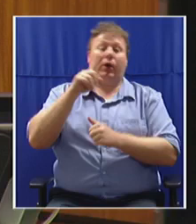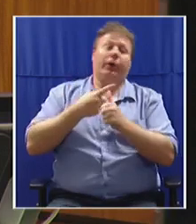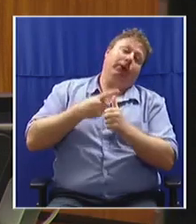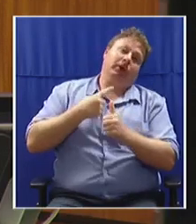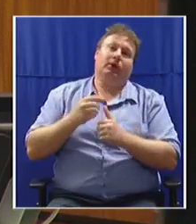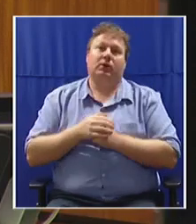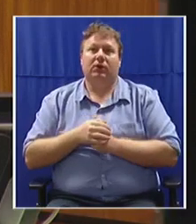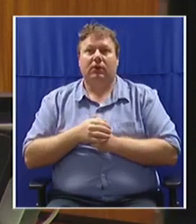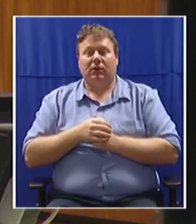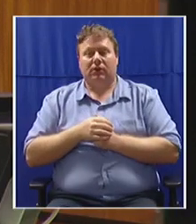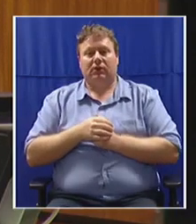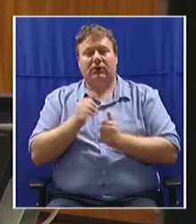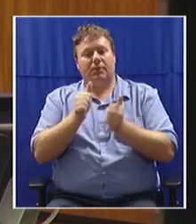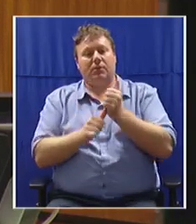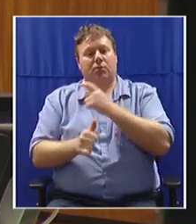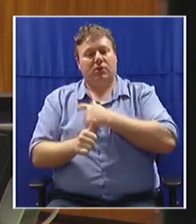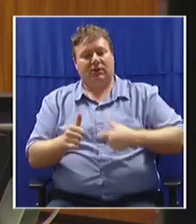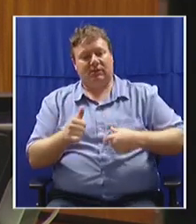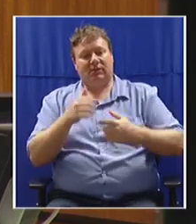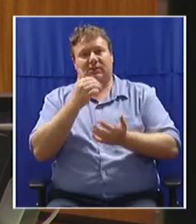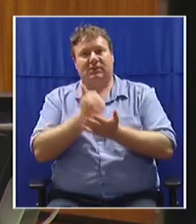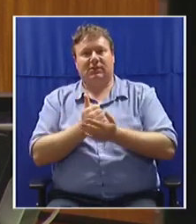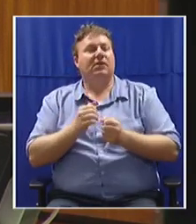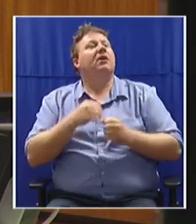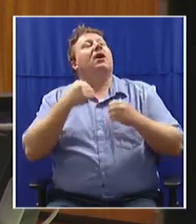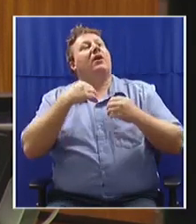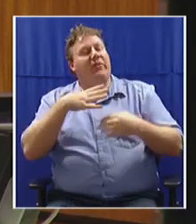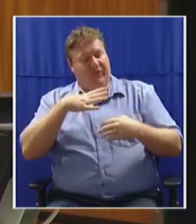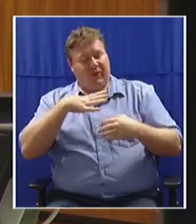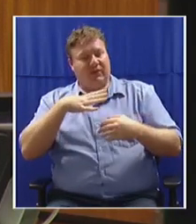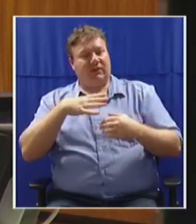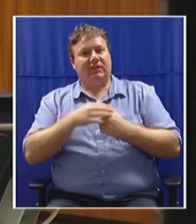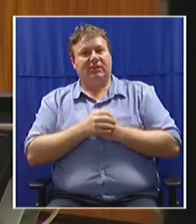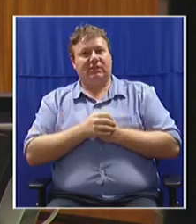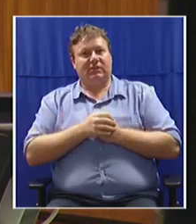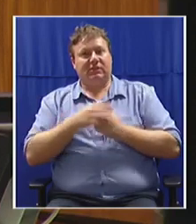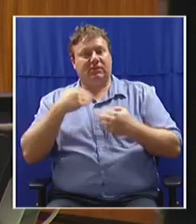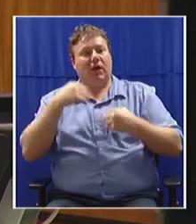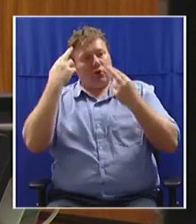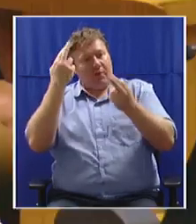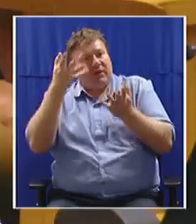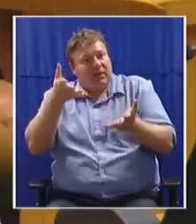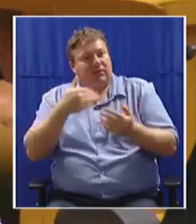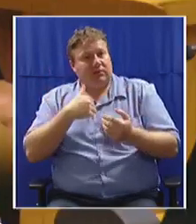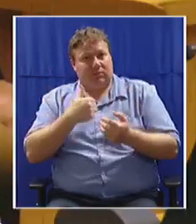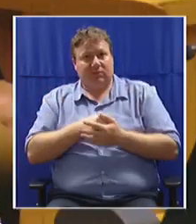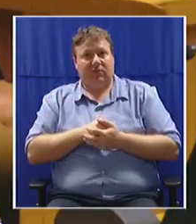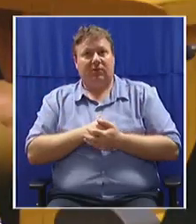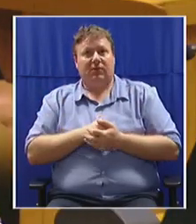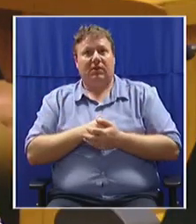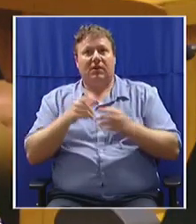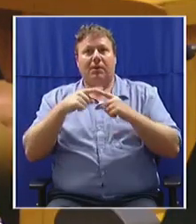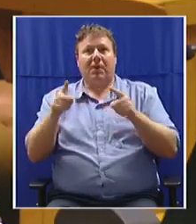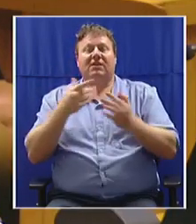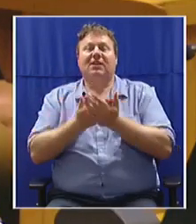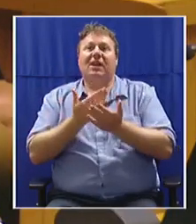please take your seat. Speaker, I respect that. Oh. Can I address you, Speaker? You will address me? Thanks. I respect that. But can we